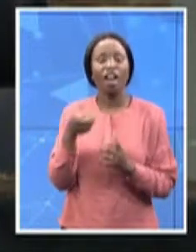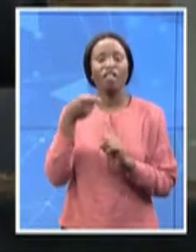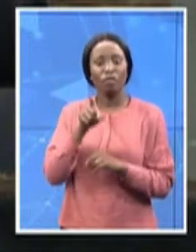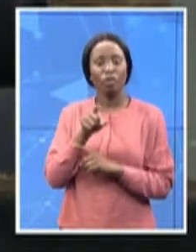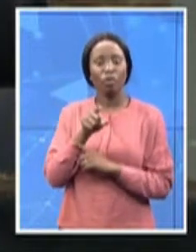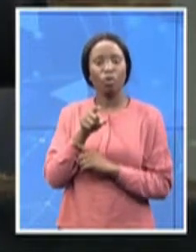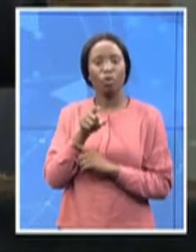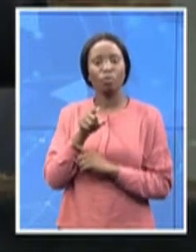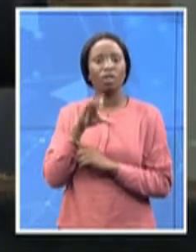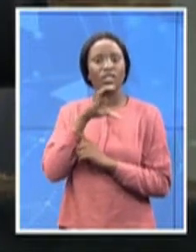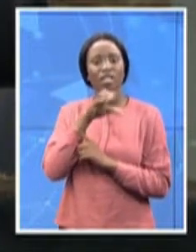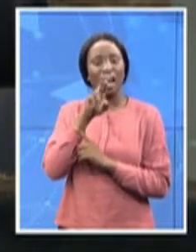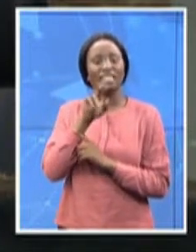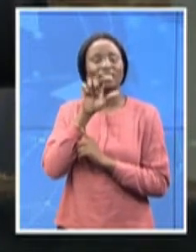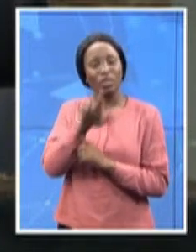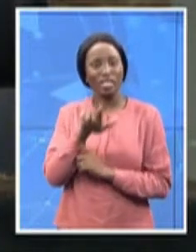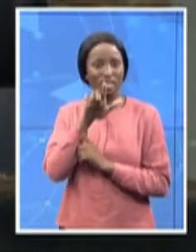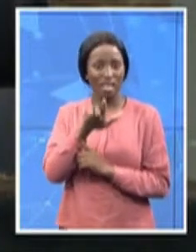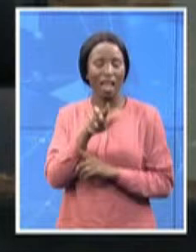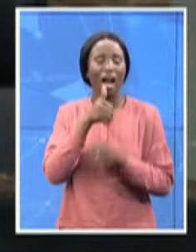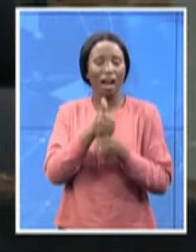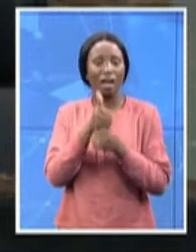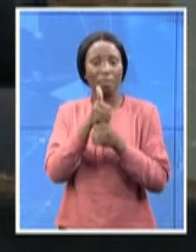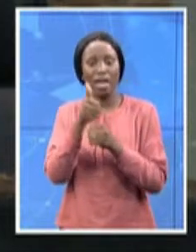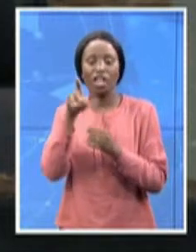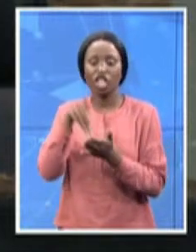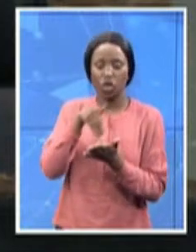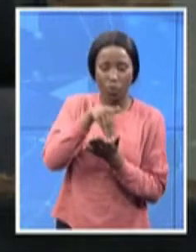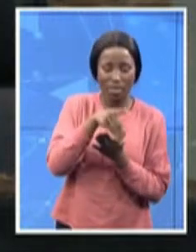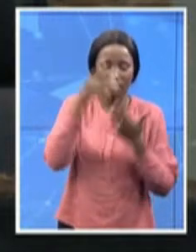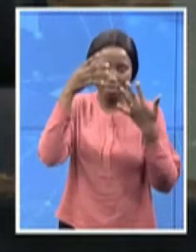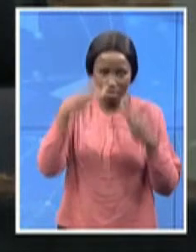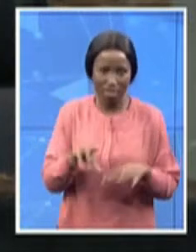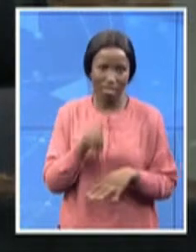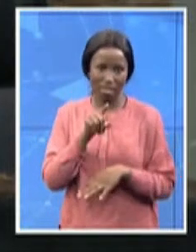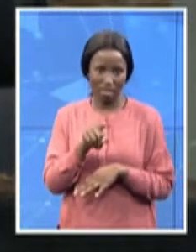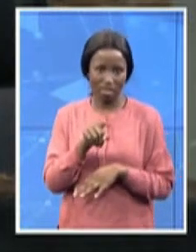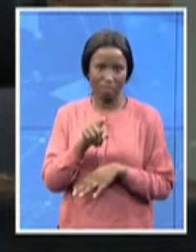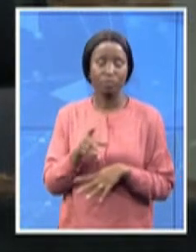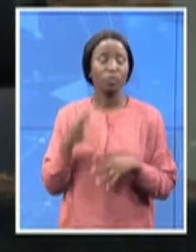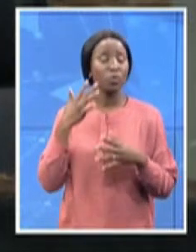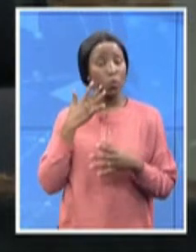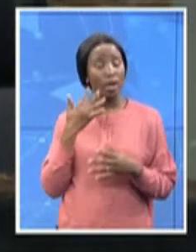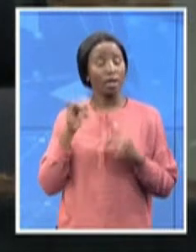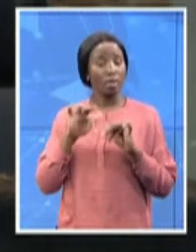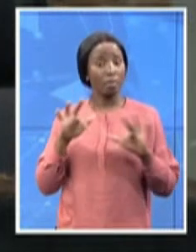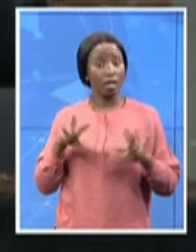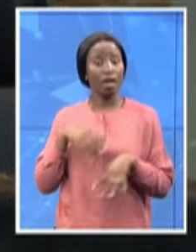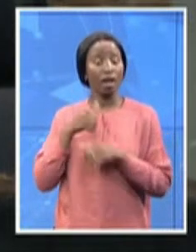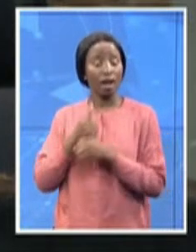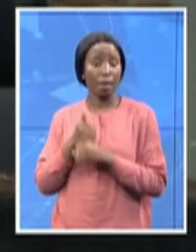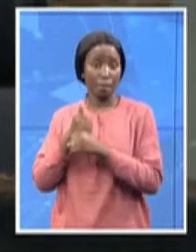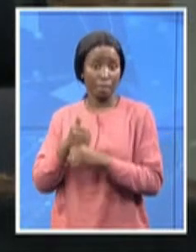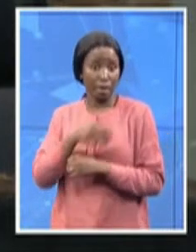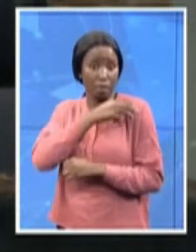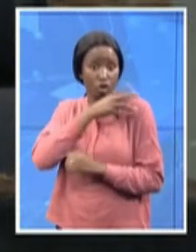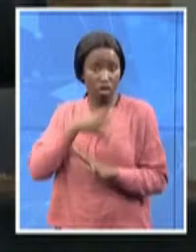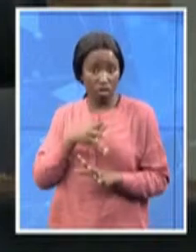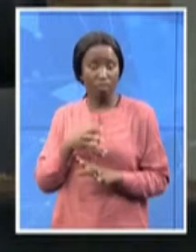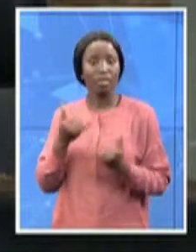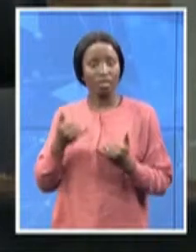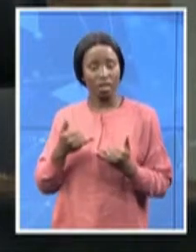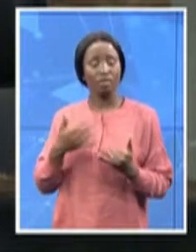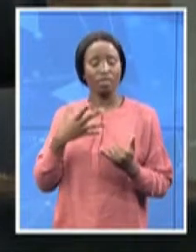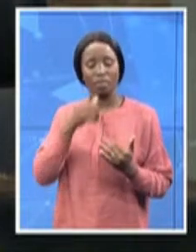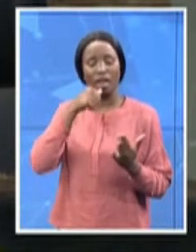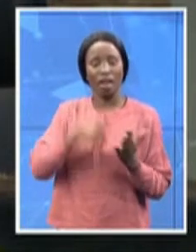of the CR17 campaign managers, the president addressed a letter to the Speaker of the National Assembly,